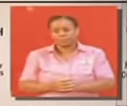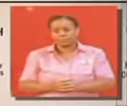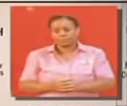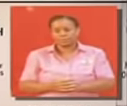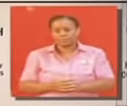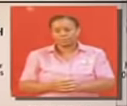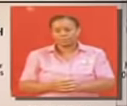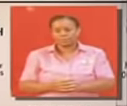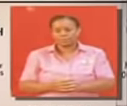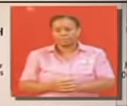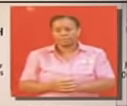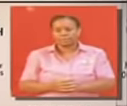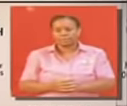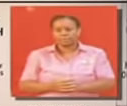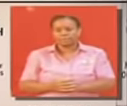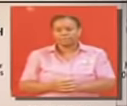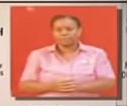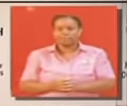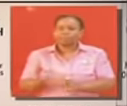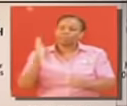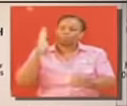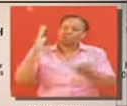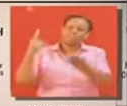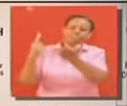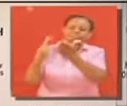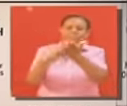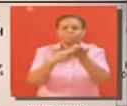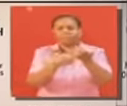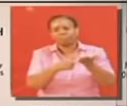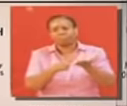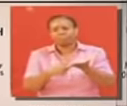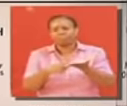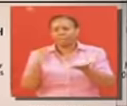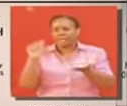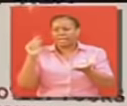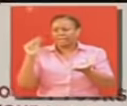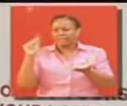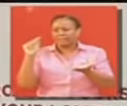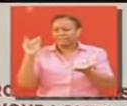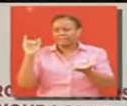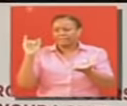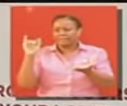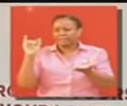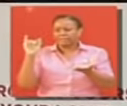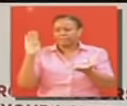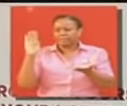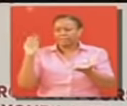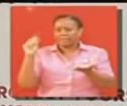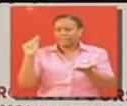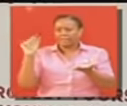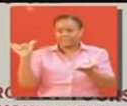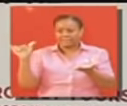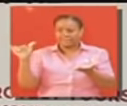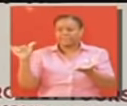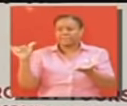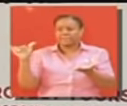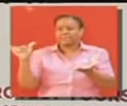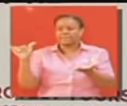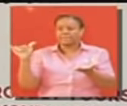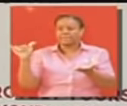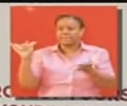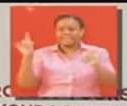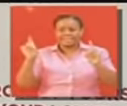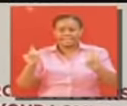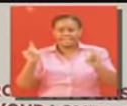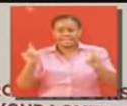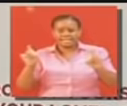Now, I'm going to address really this, the scientific principles behind the antibody versus the antigen testing. Antibody